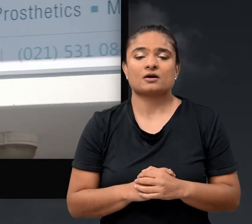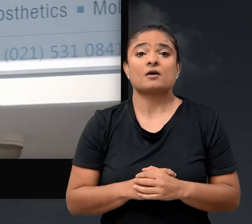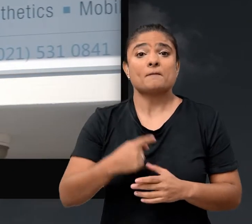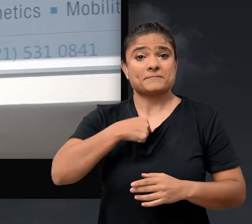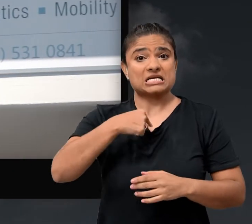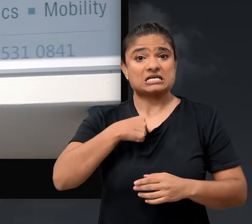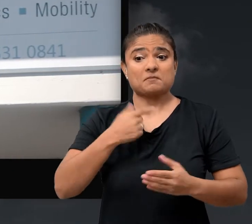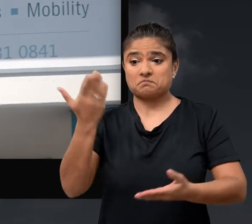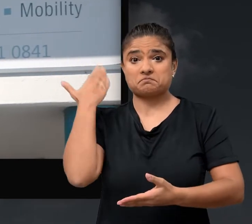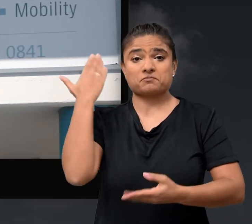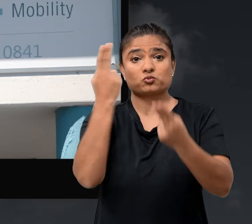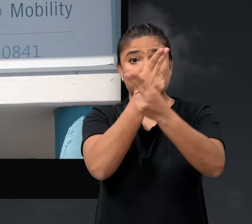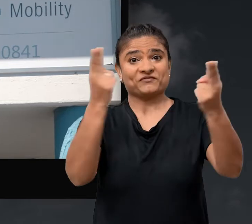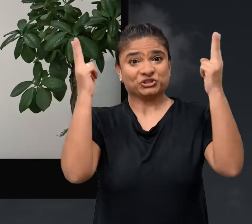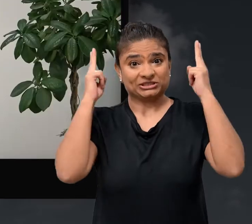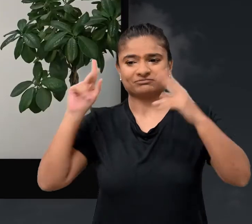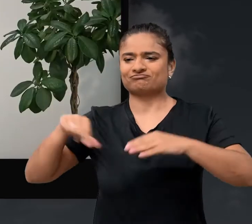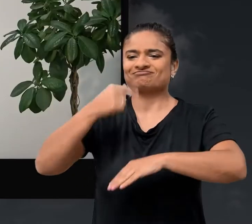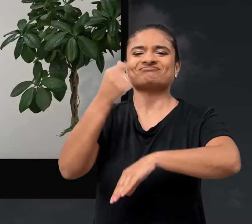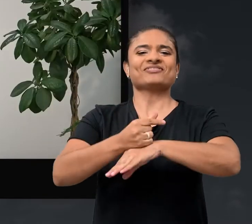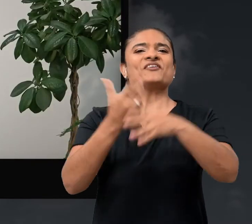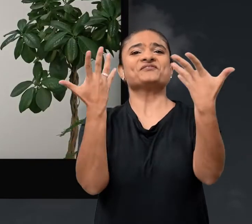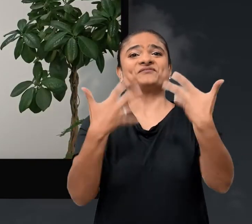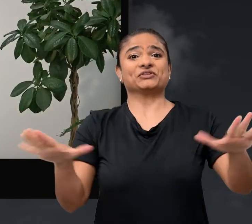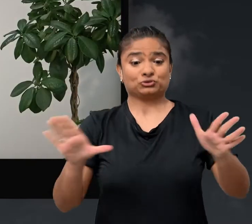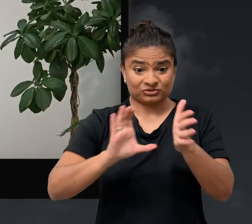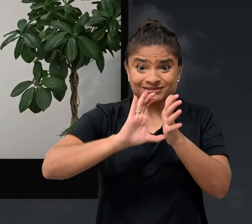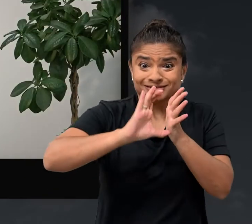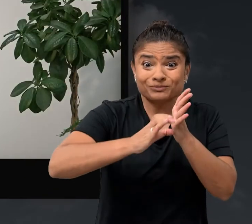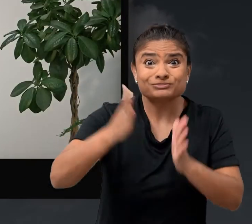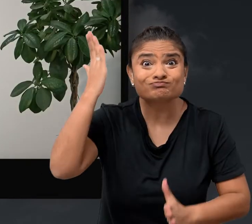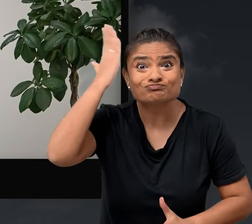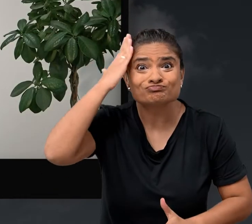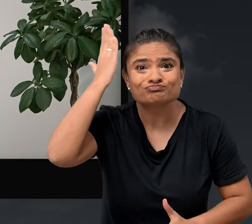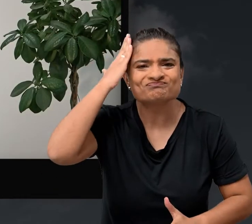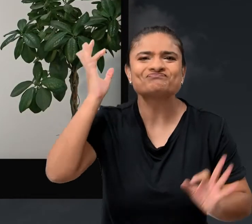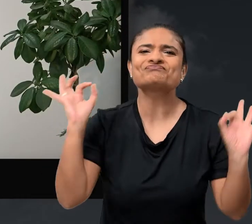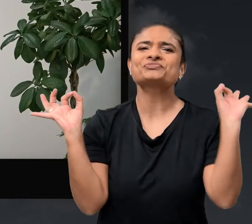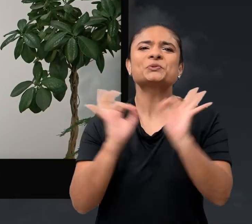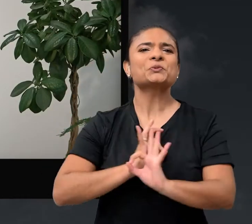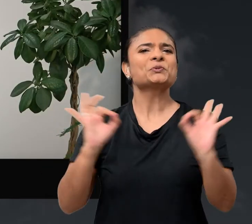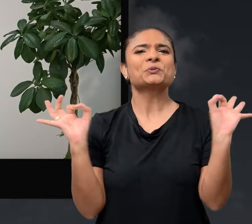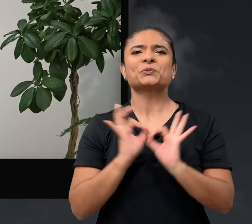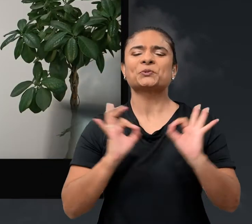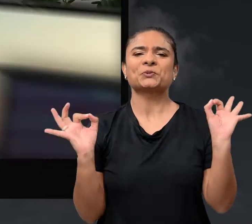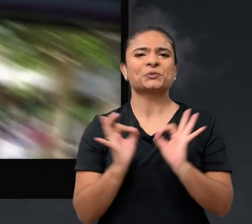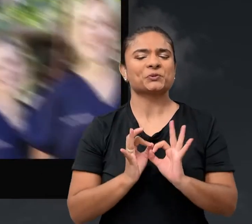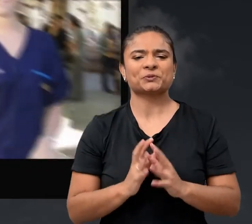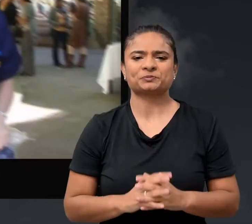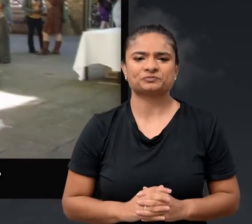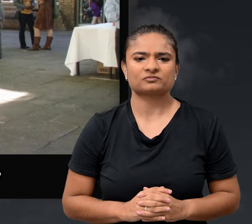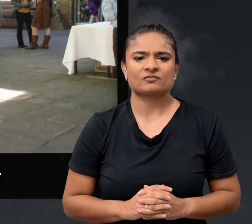When I graduated, I knew nothing about